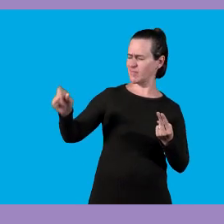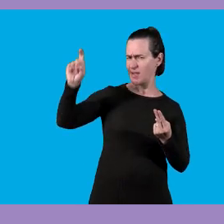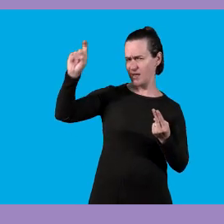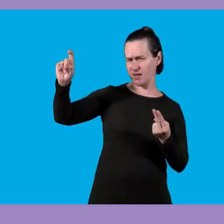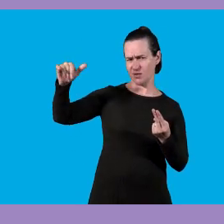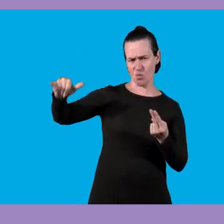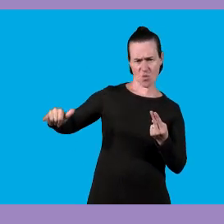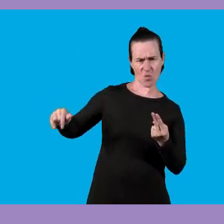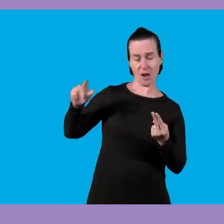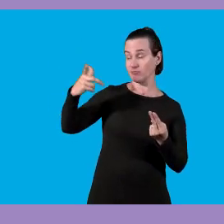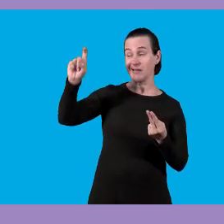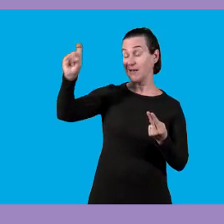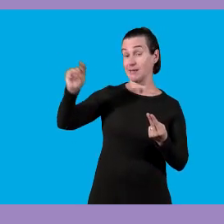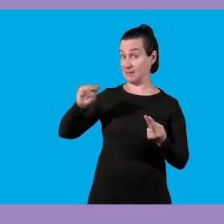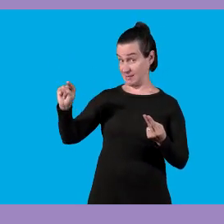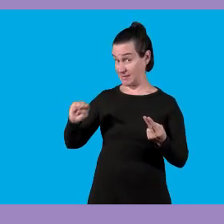and XZ